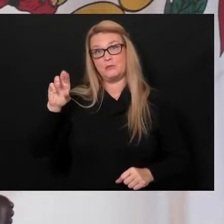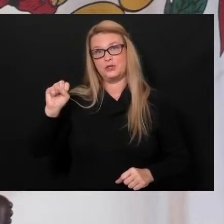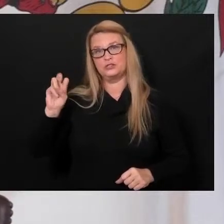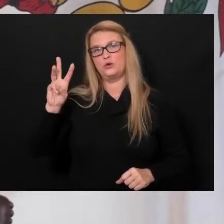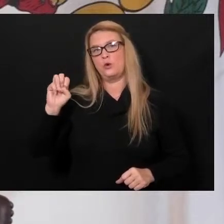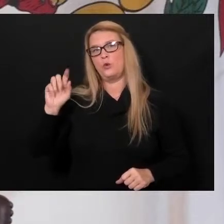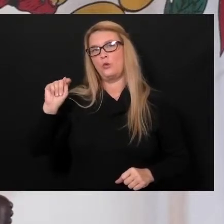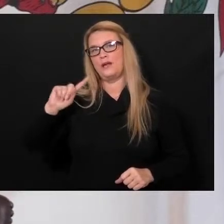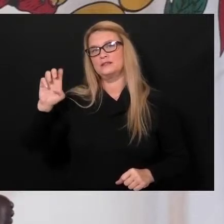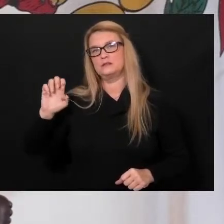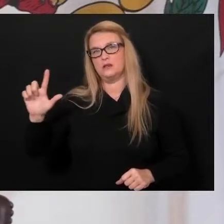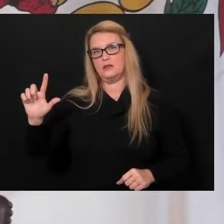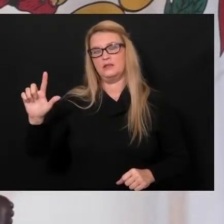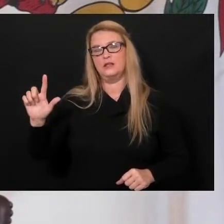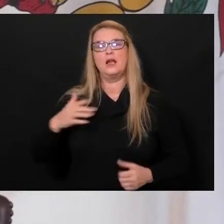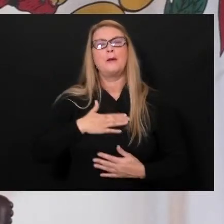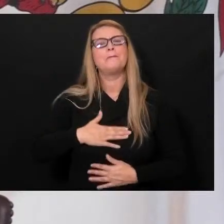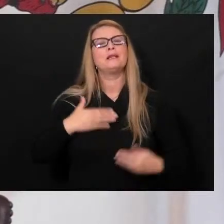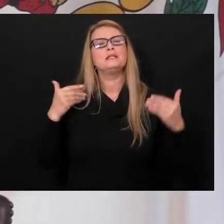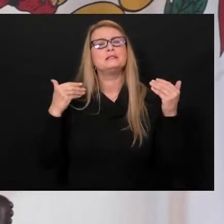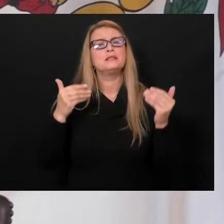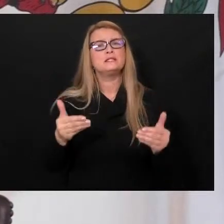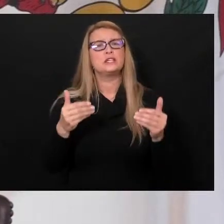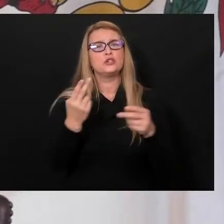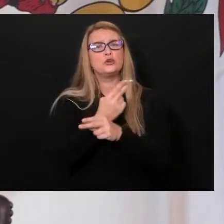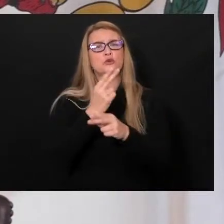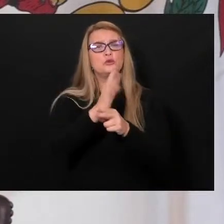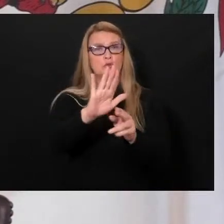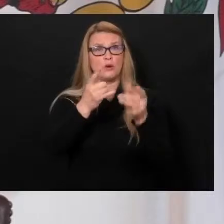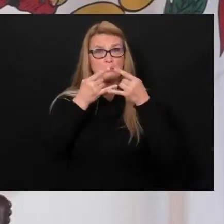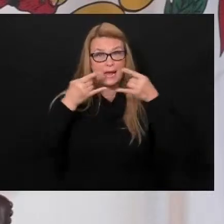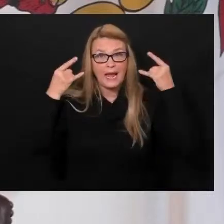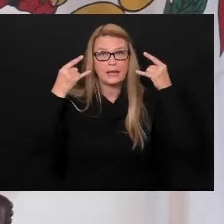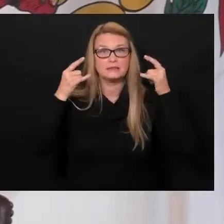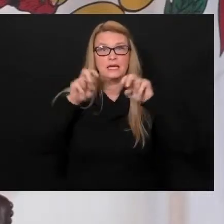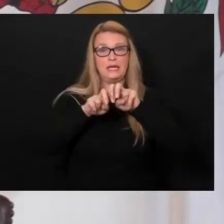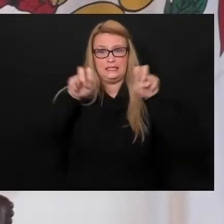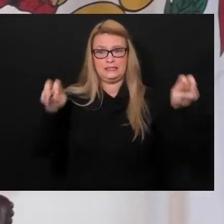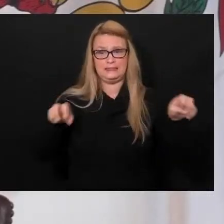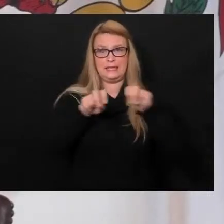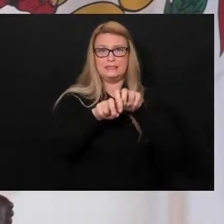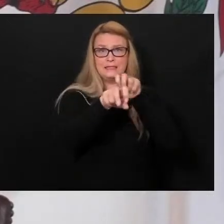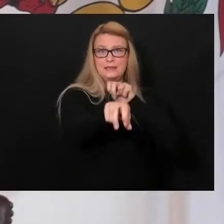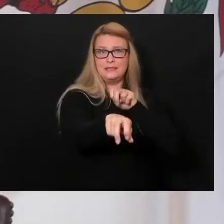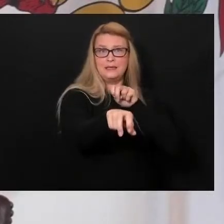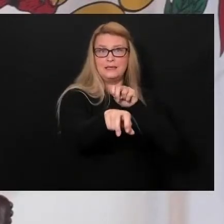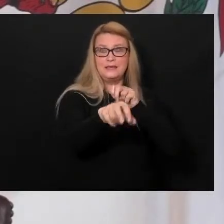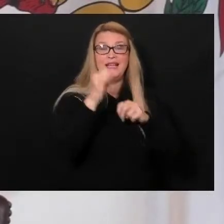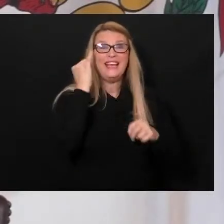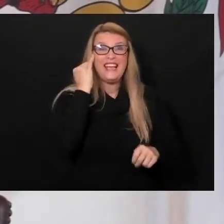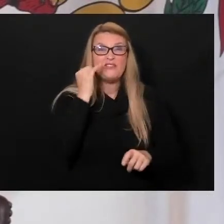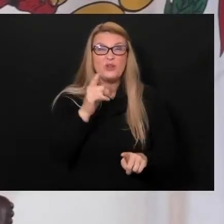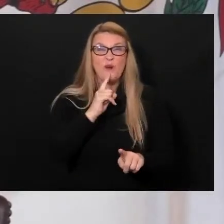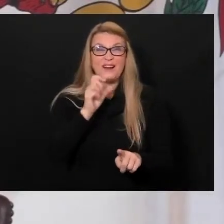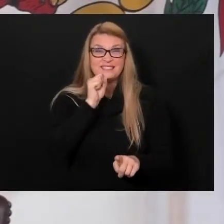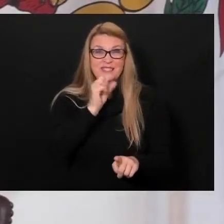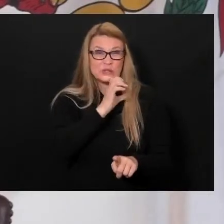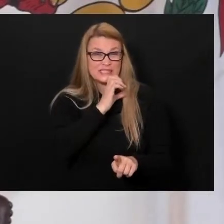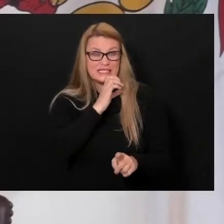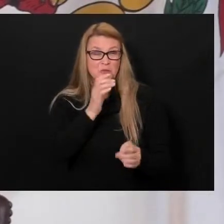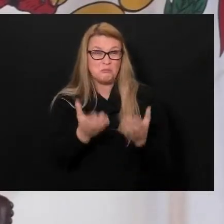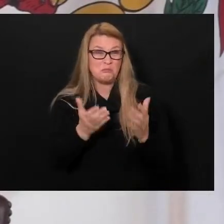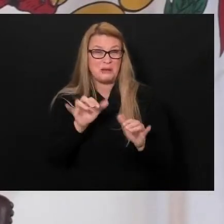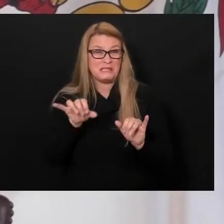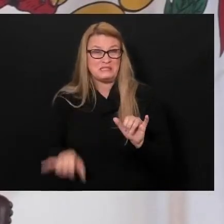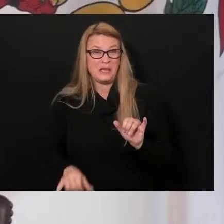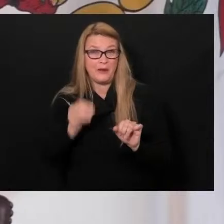Please keep it up. Wear your mask. Get that pew in between you and everything. And if you're older, maybe just hold up on going to church. Just